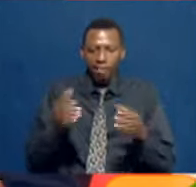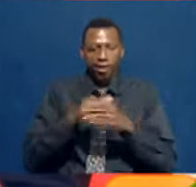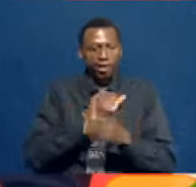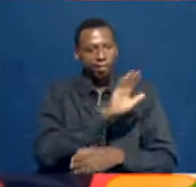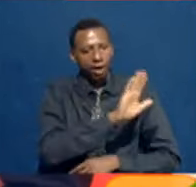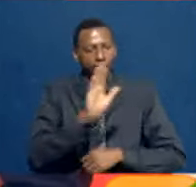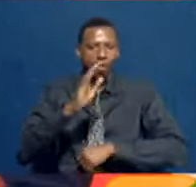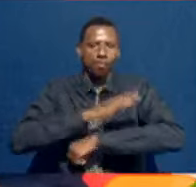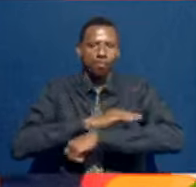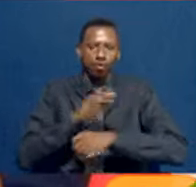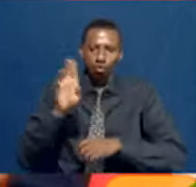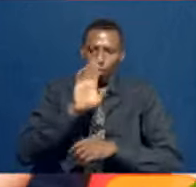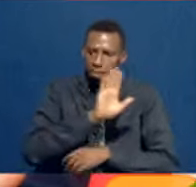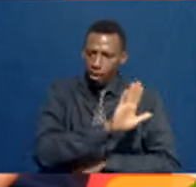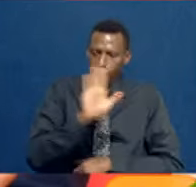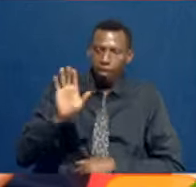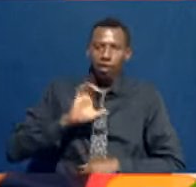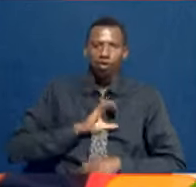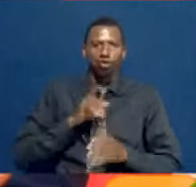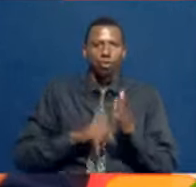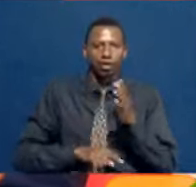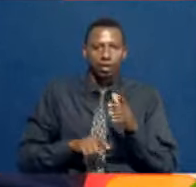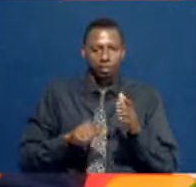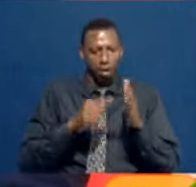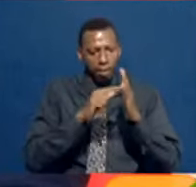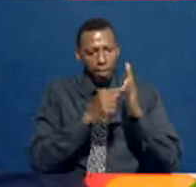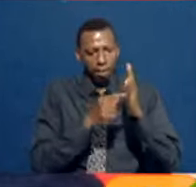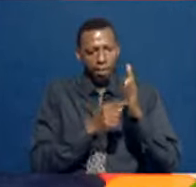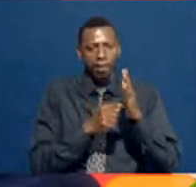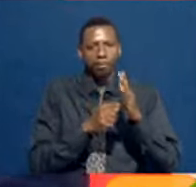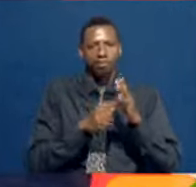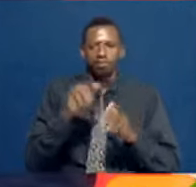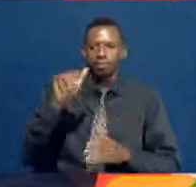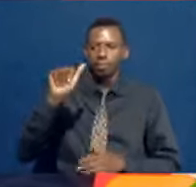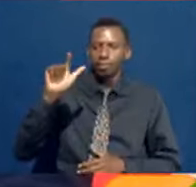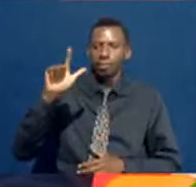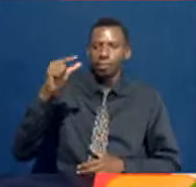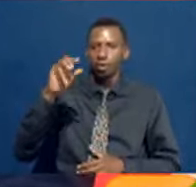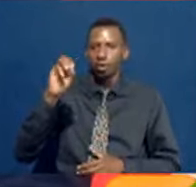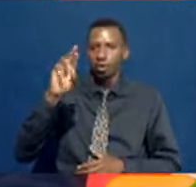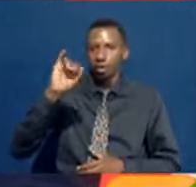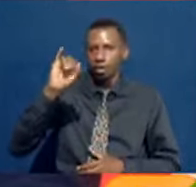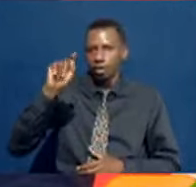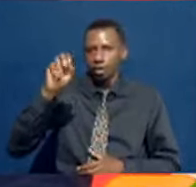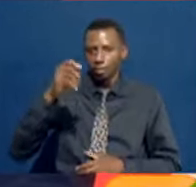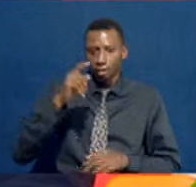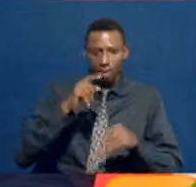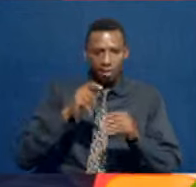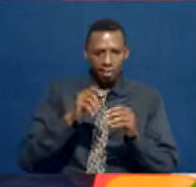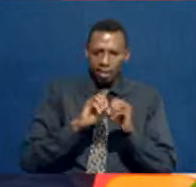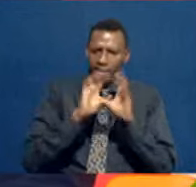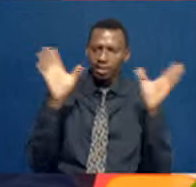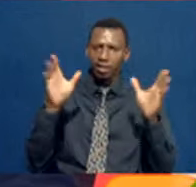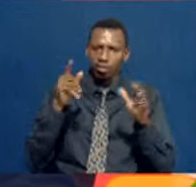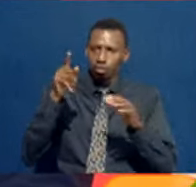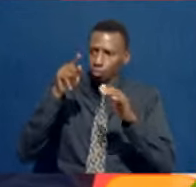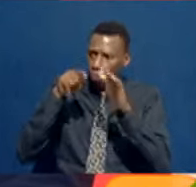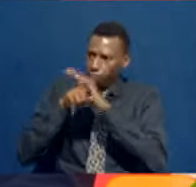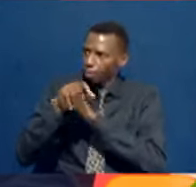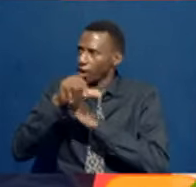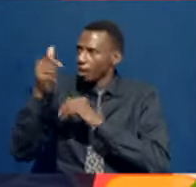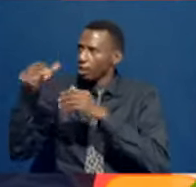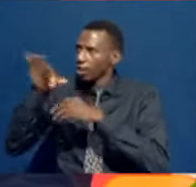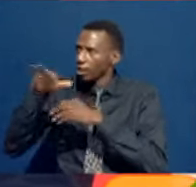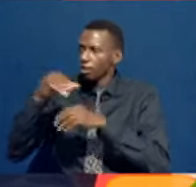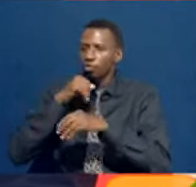own algorithms. Because the argument is very simple, as you've said. You go to other jurisdictions, you don't find their Kenyan content. How